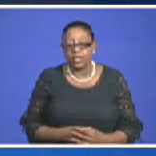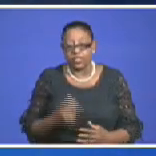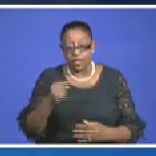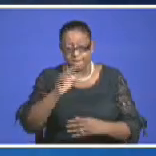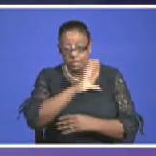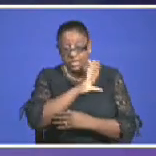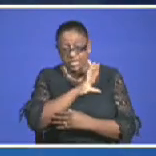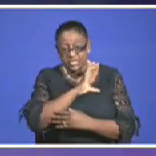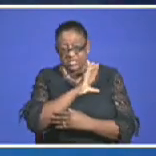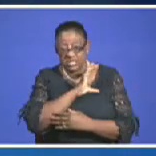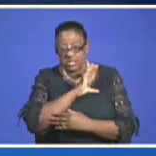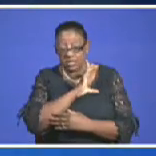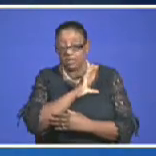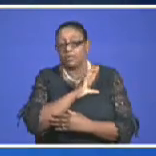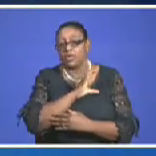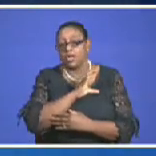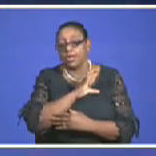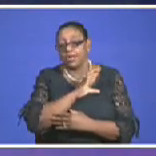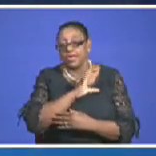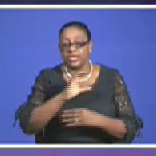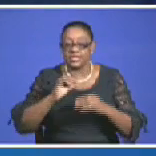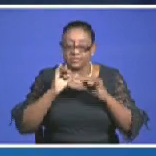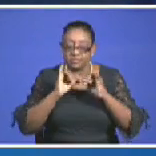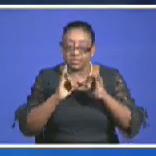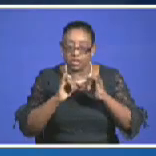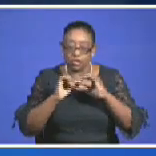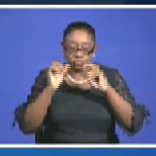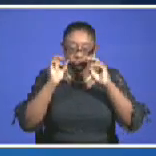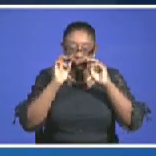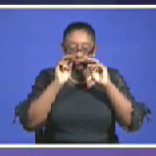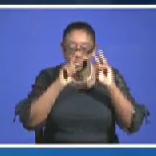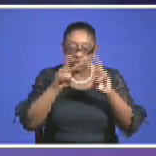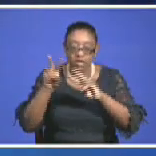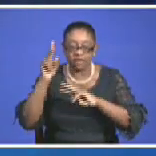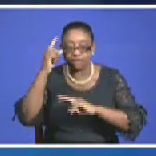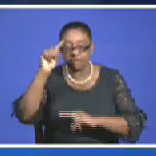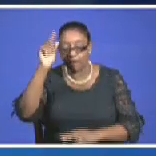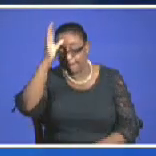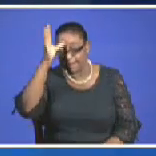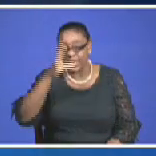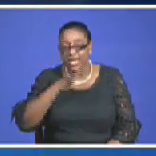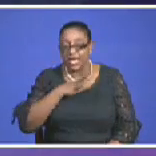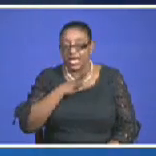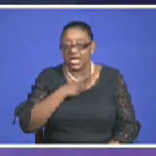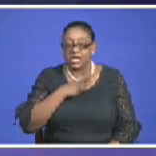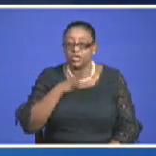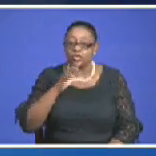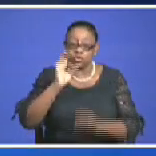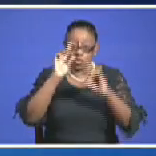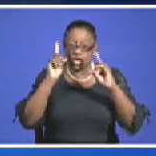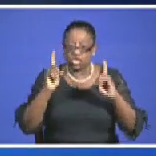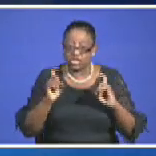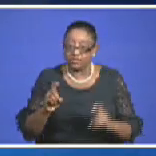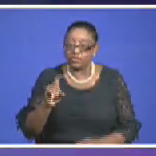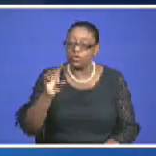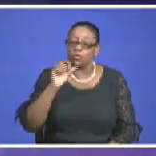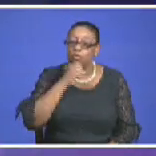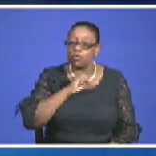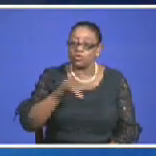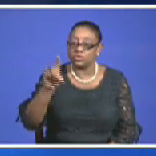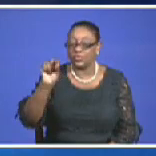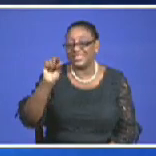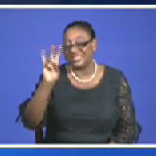Well, the police force's criminal investigation division issuing several all-points bulletins today. Police want to question 27-year-old